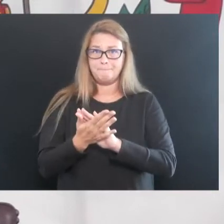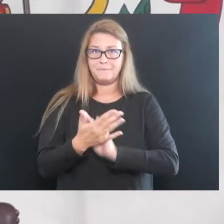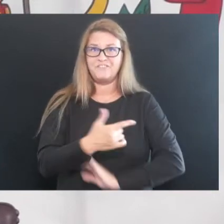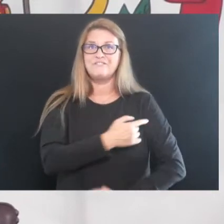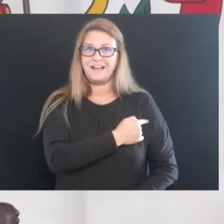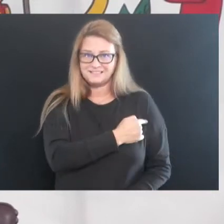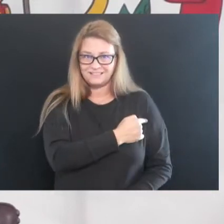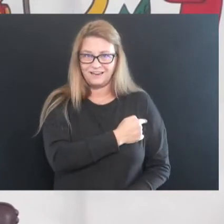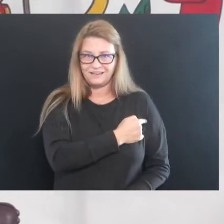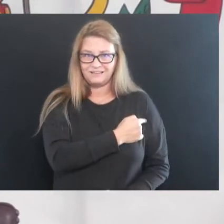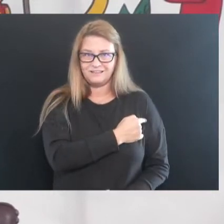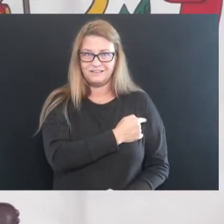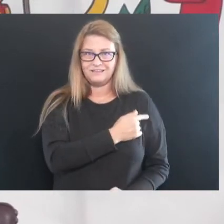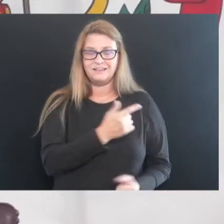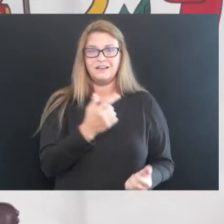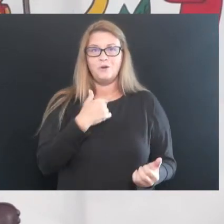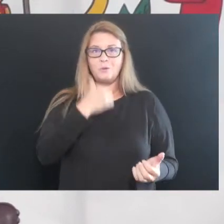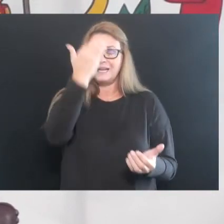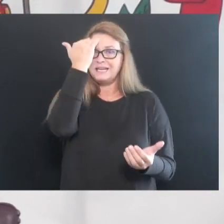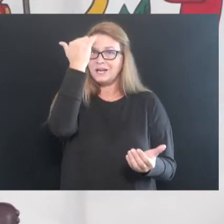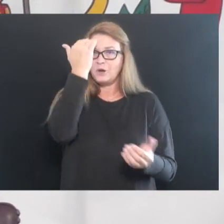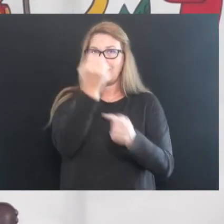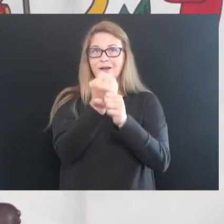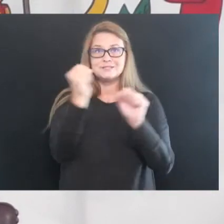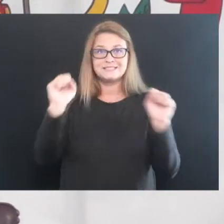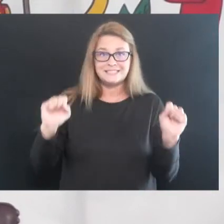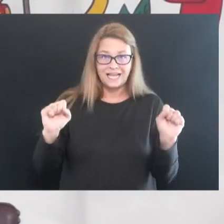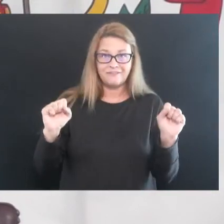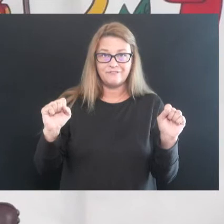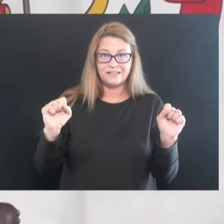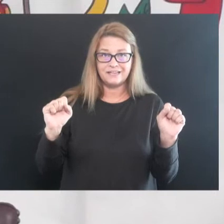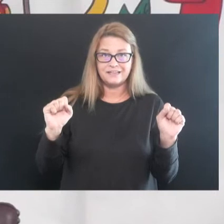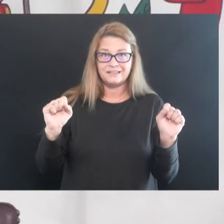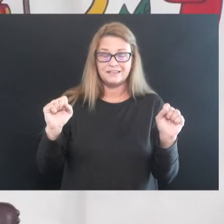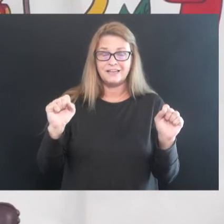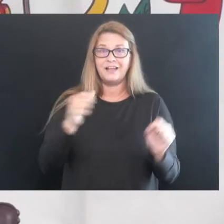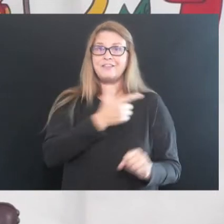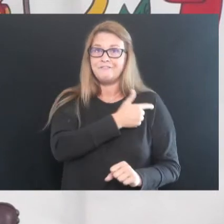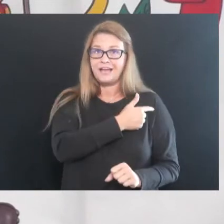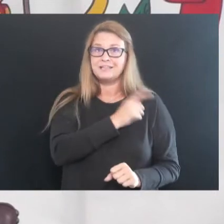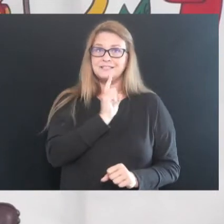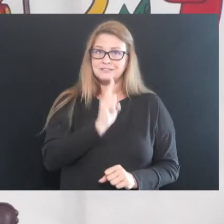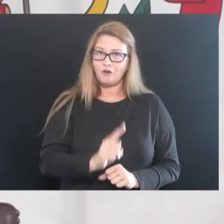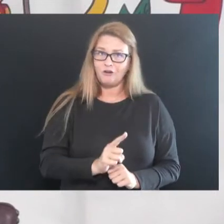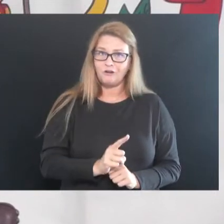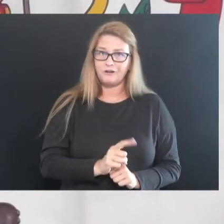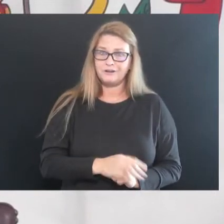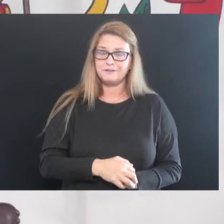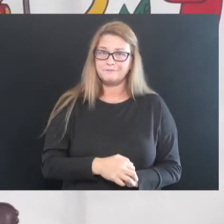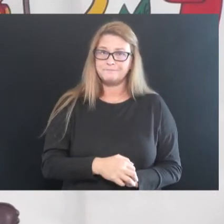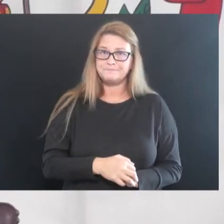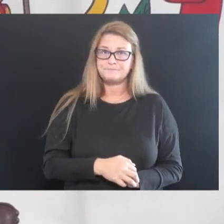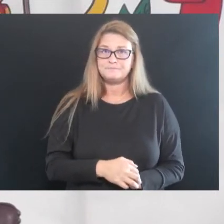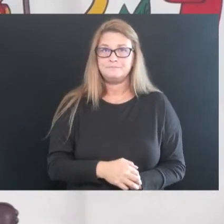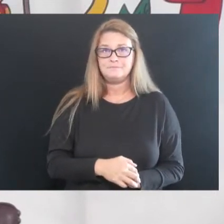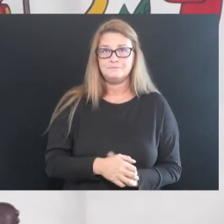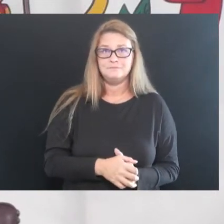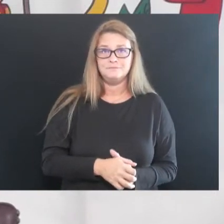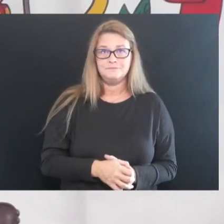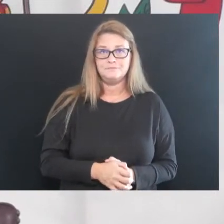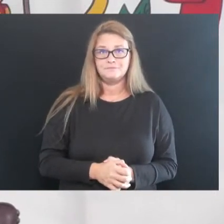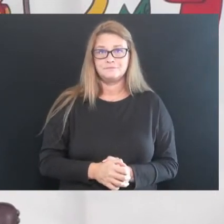the world. We all know how safe the vaccines truly are. And I'd end up by just saying